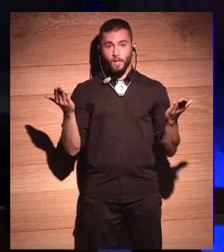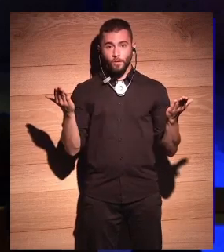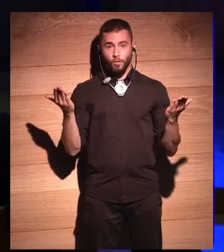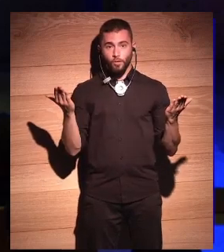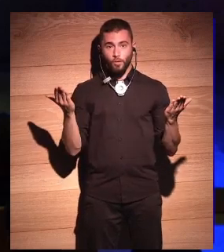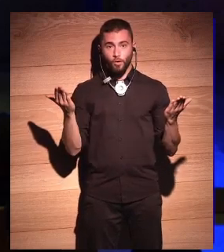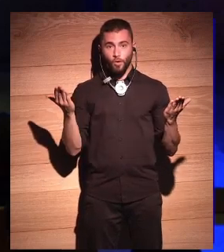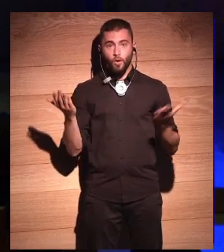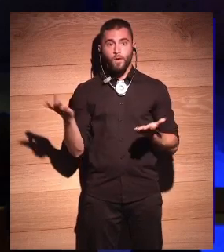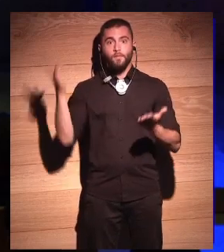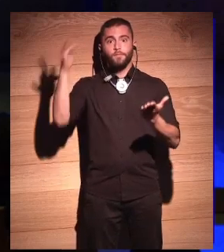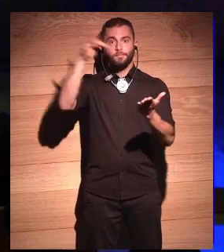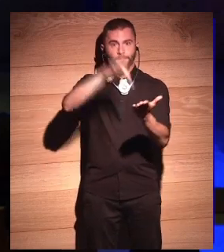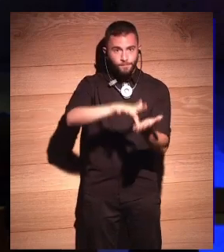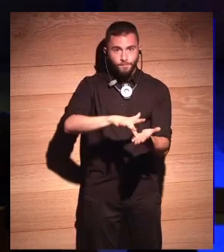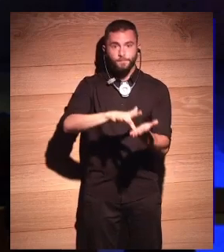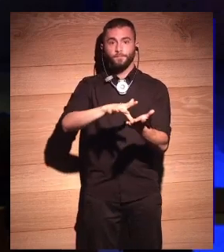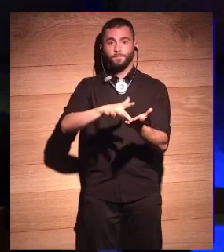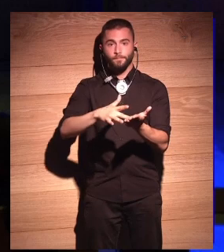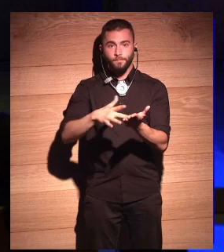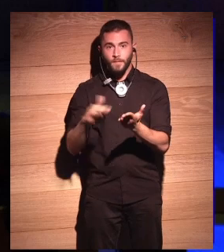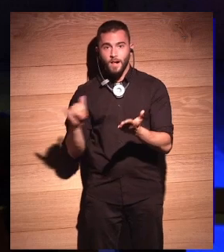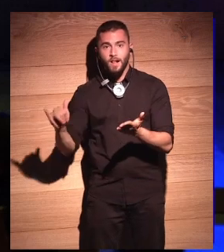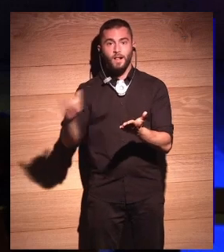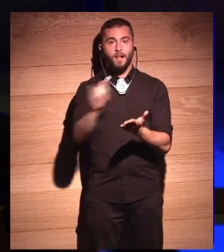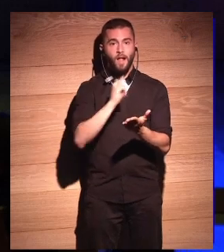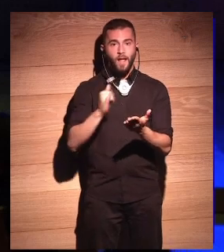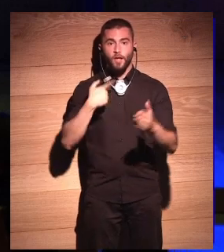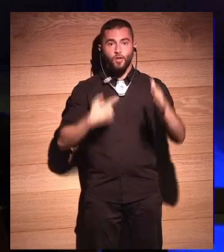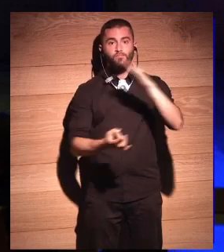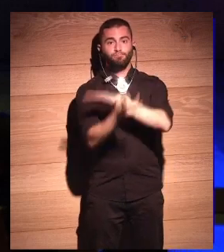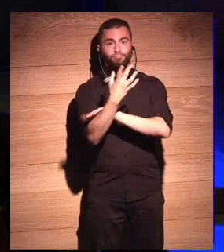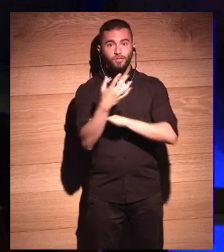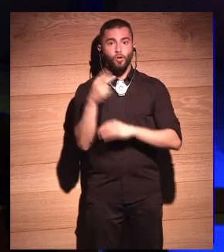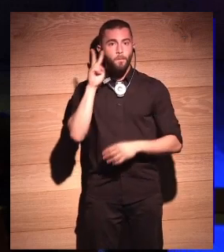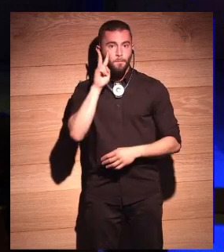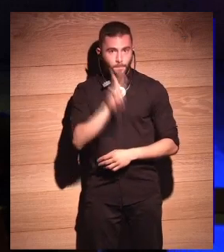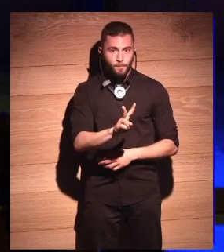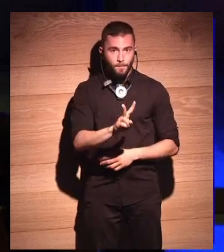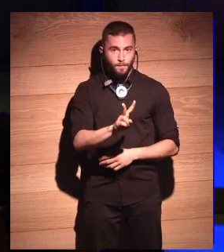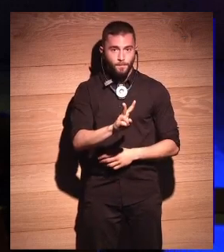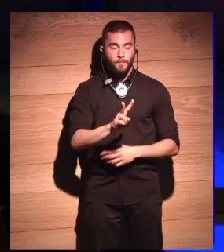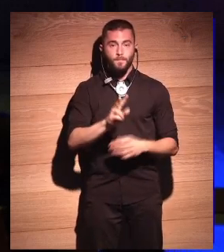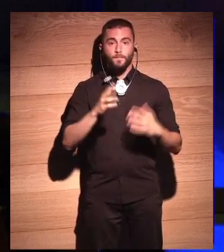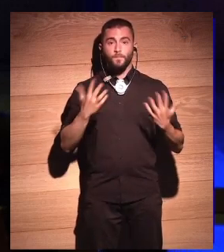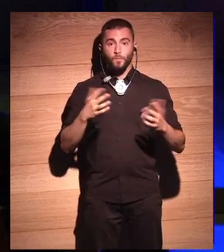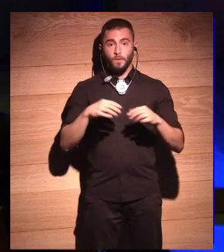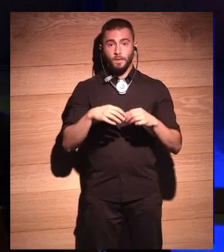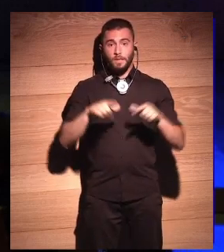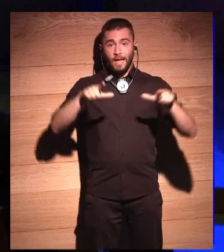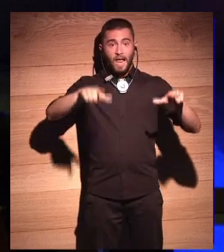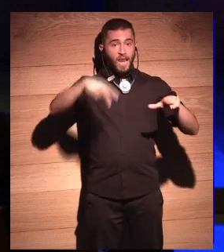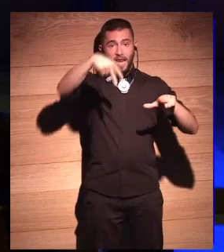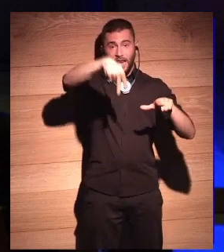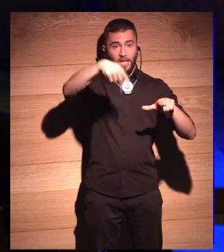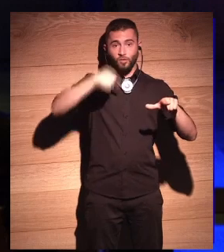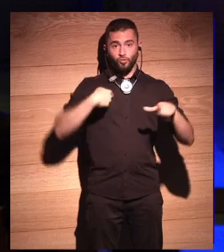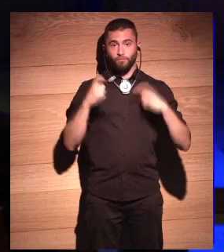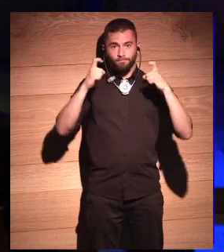creating at that moment. So what I'm doing on stage, I also wanted to try to do with recorded music. So last year I embarked on